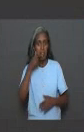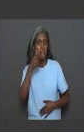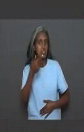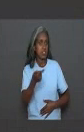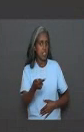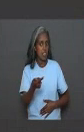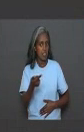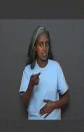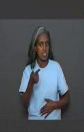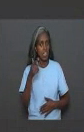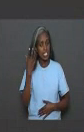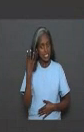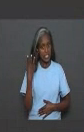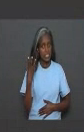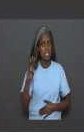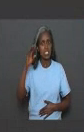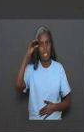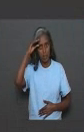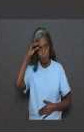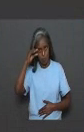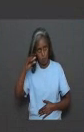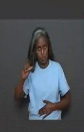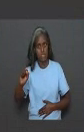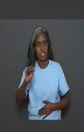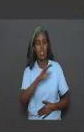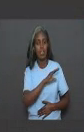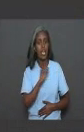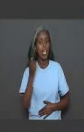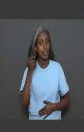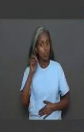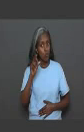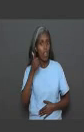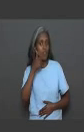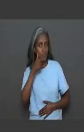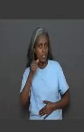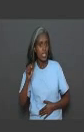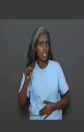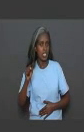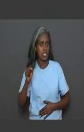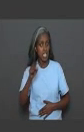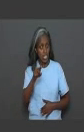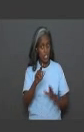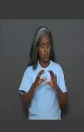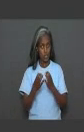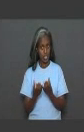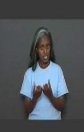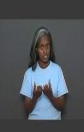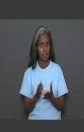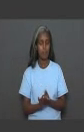say that there are 16 boys and 12 girls in your